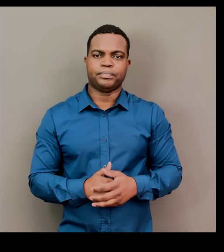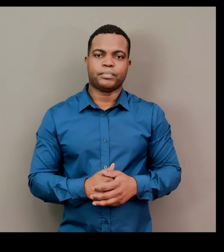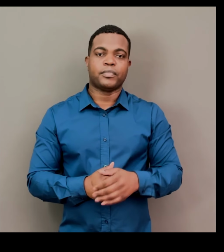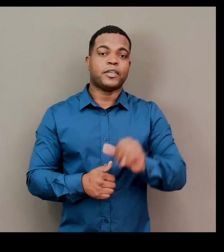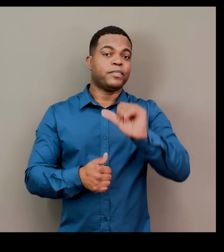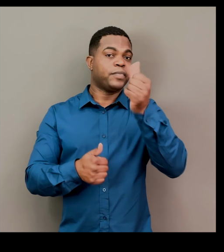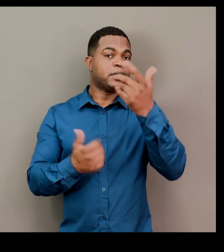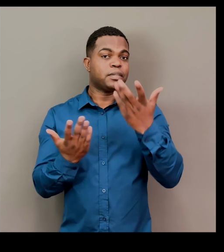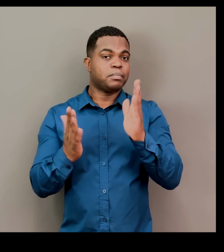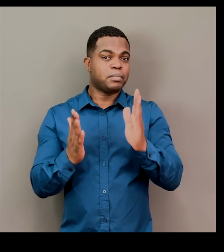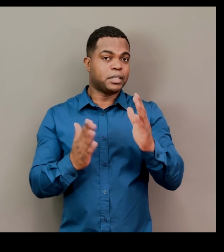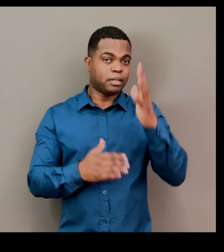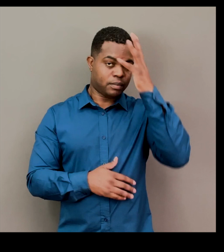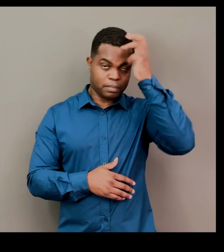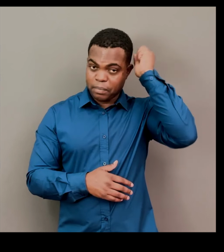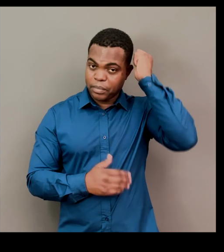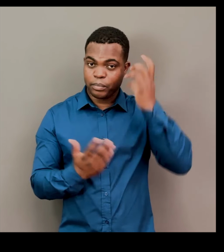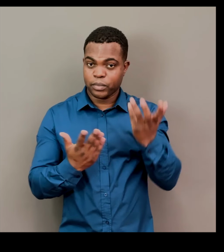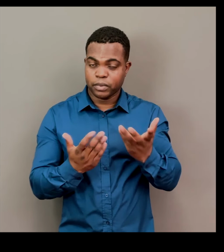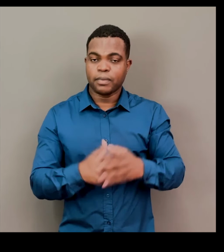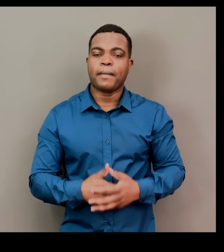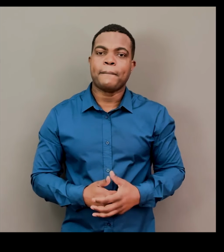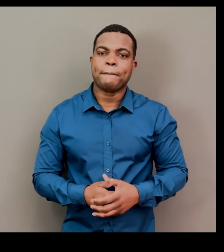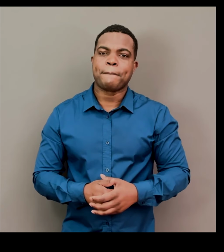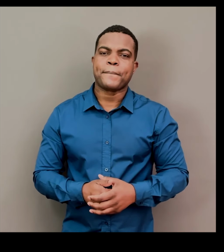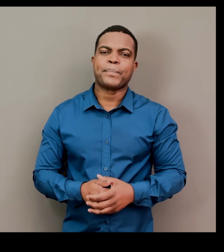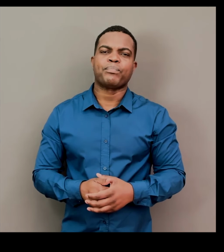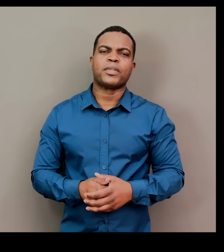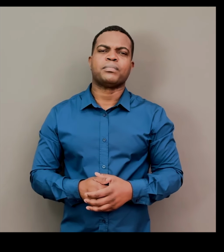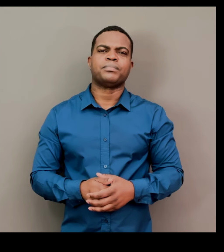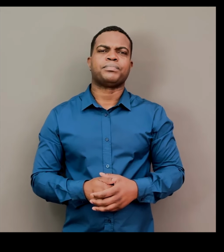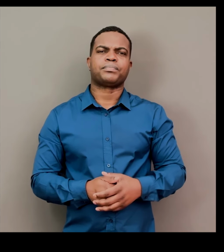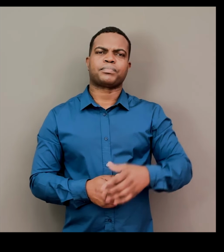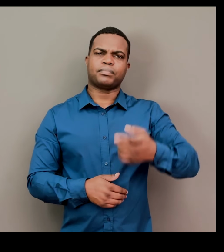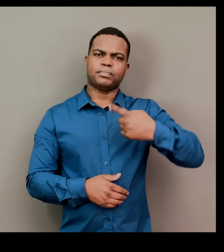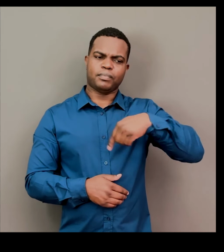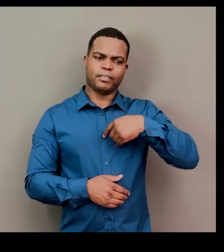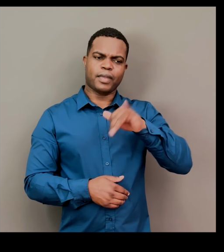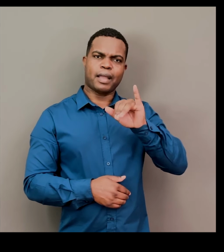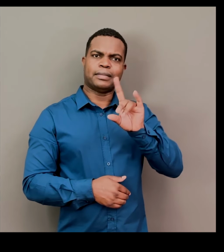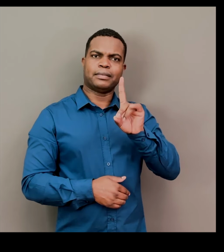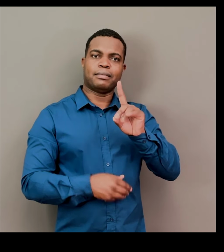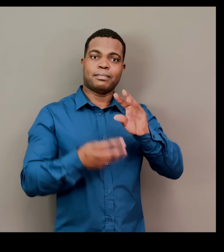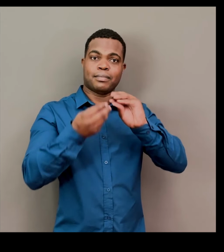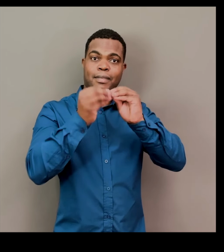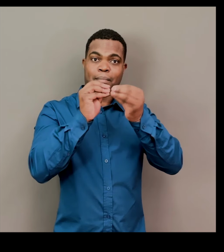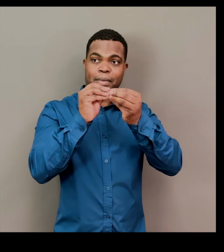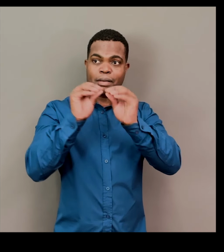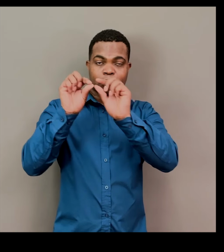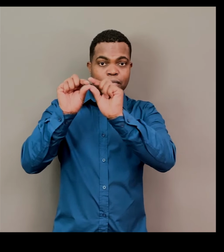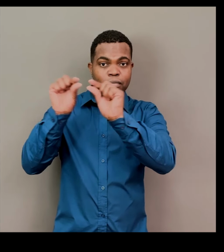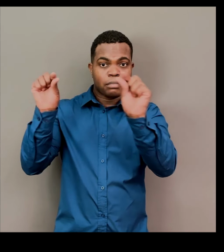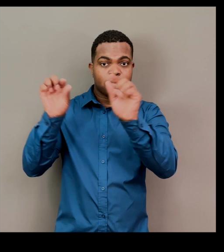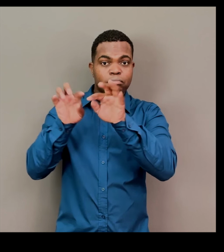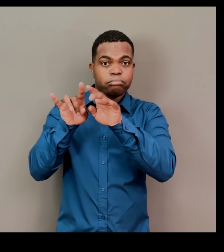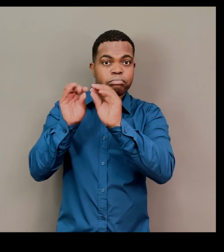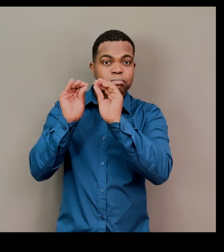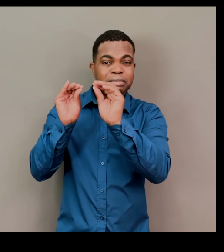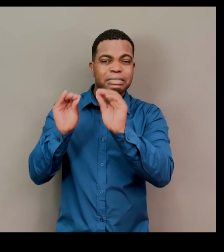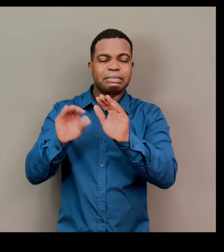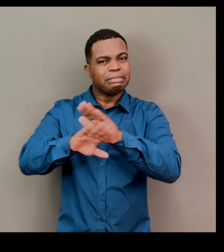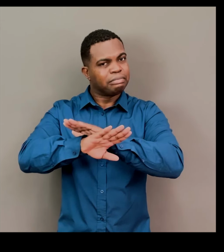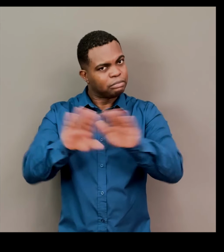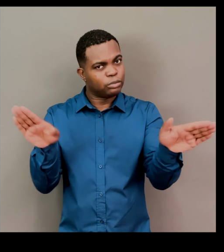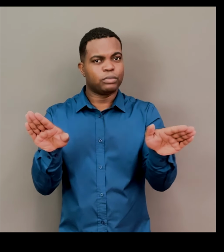first thing that we have to remind is that we don't share identification